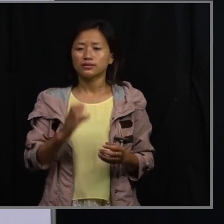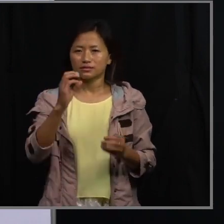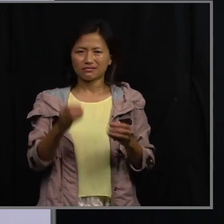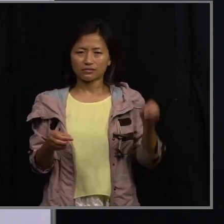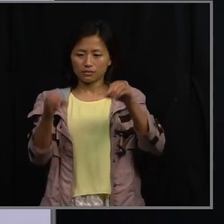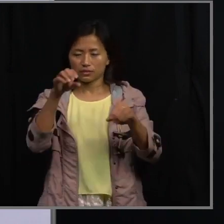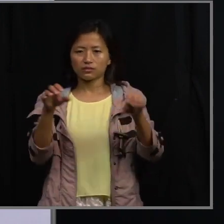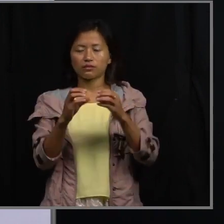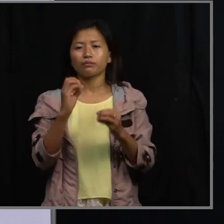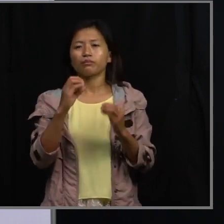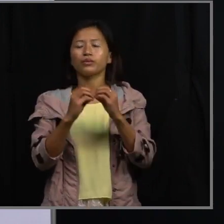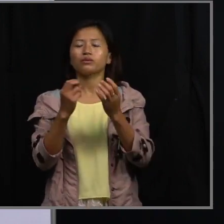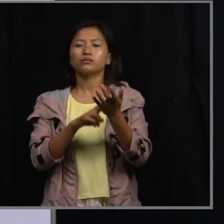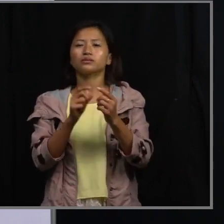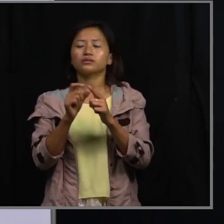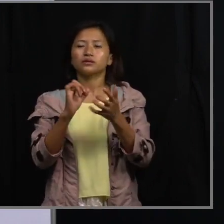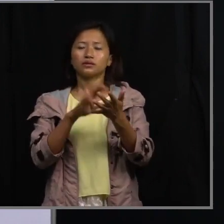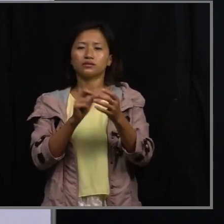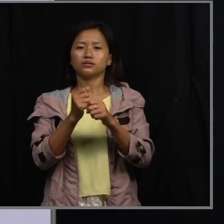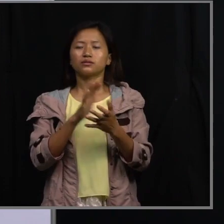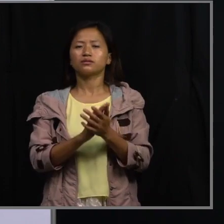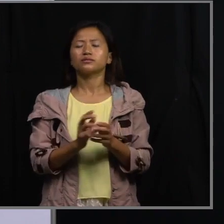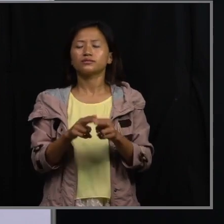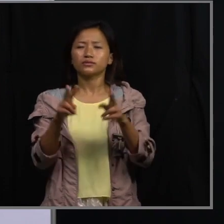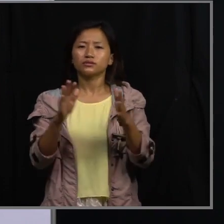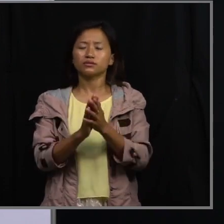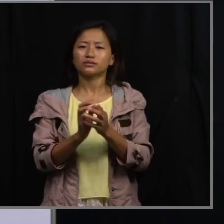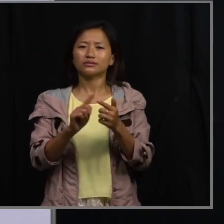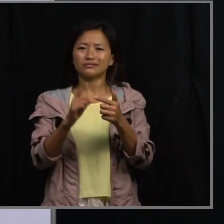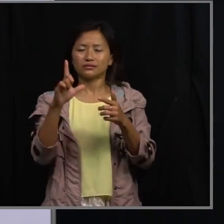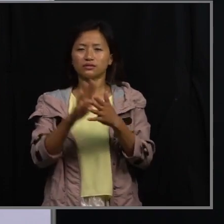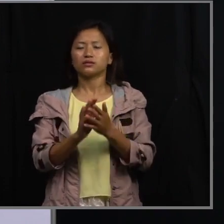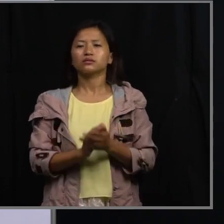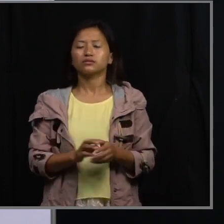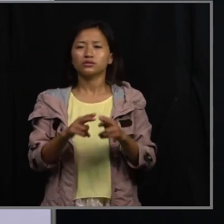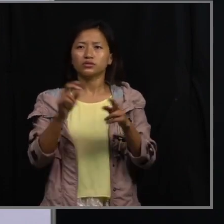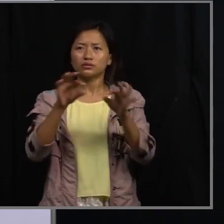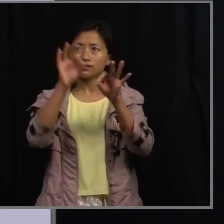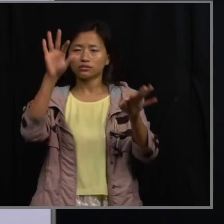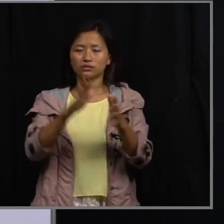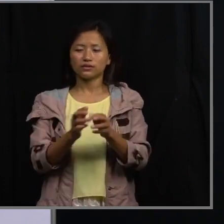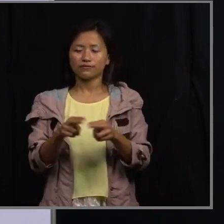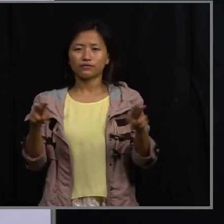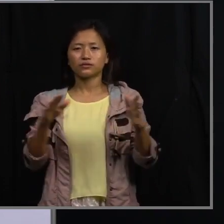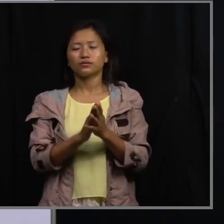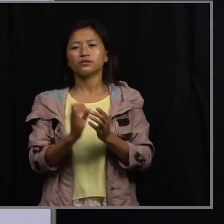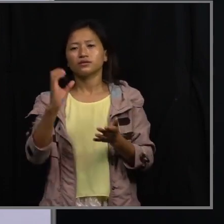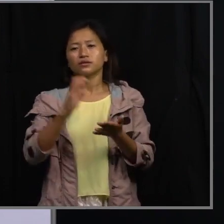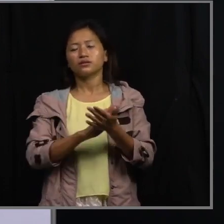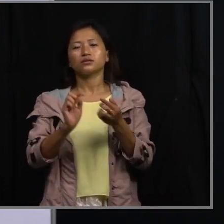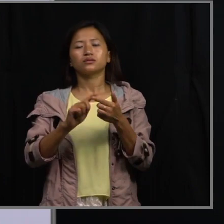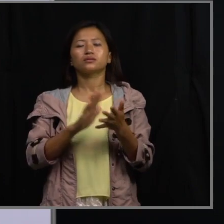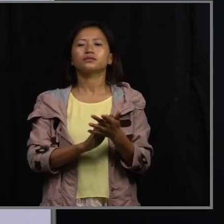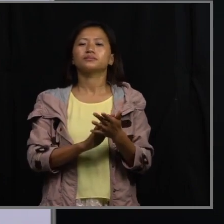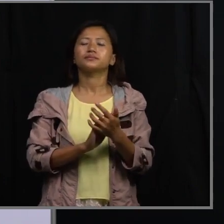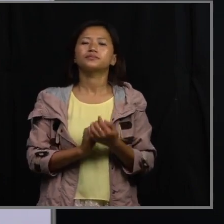bondings, right? We can started learning the configuration of the electrons. So all these things, every concepts of the chemistry, right, it